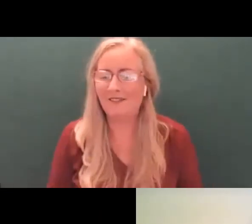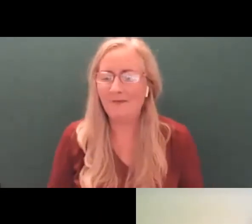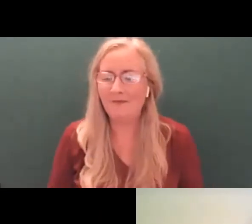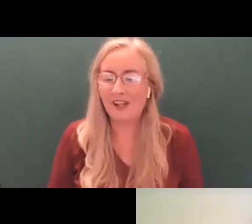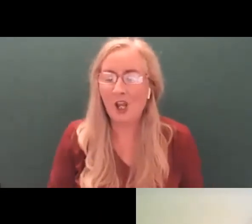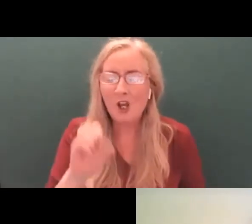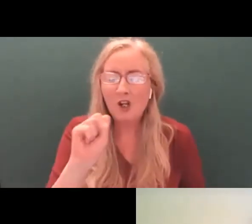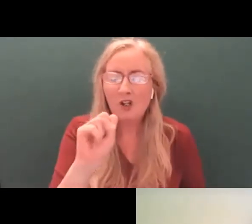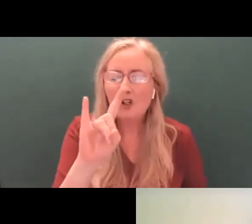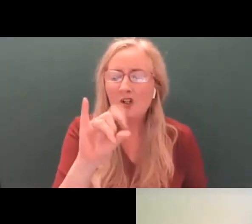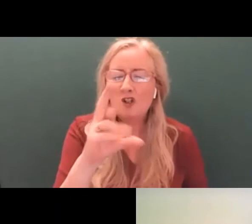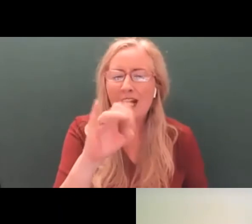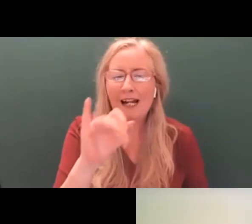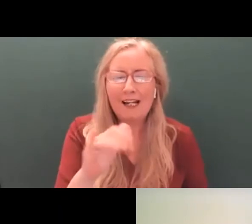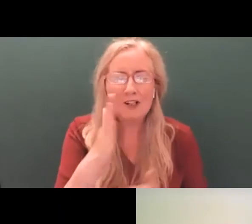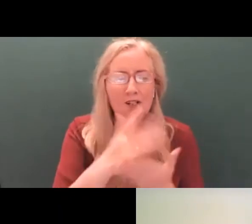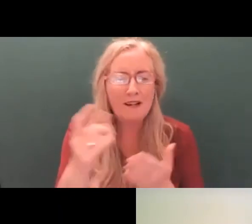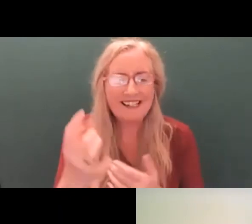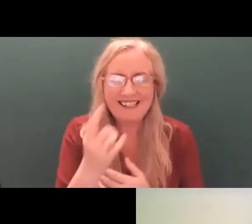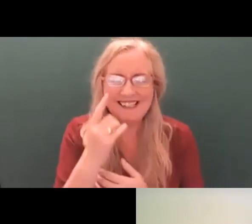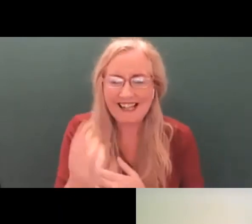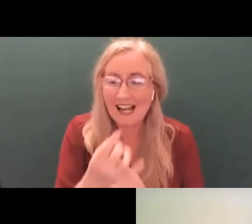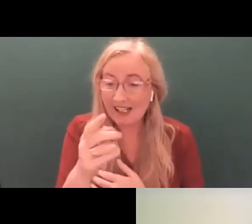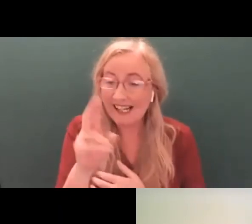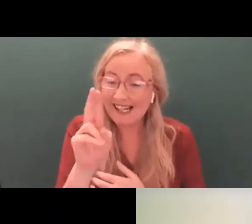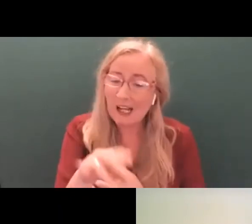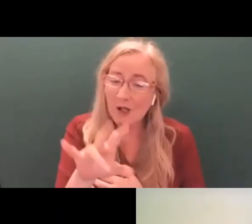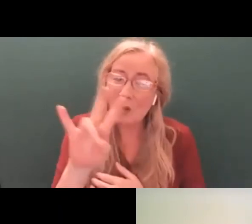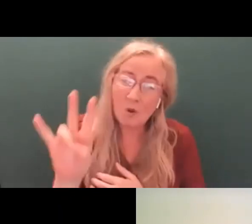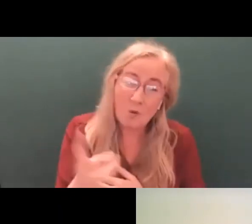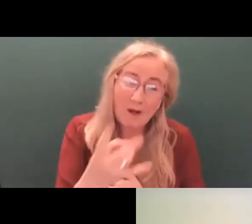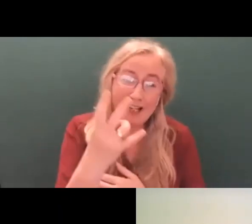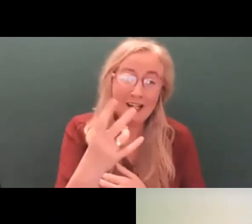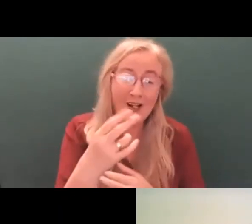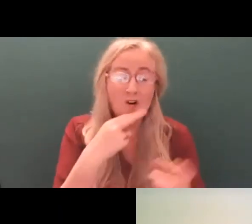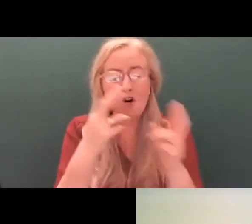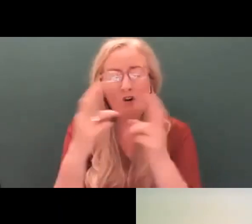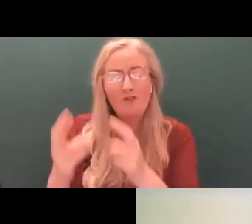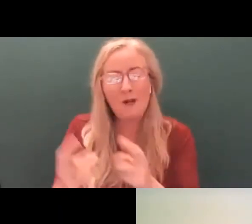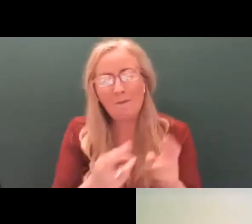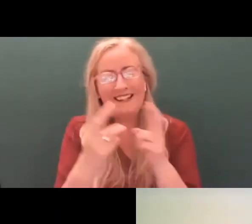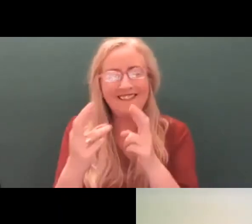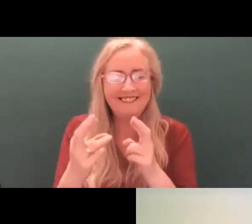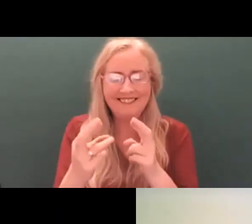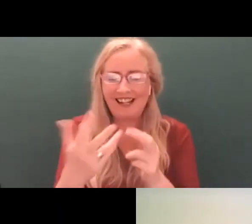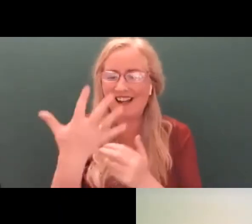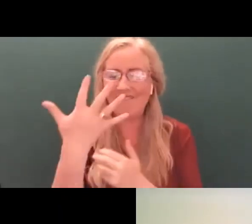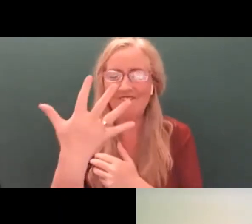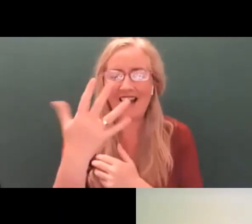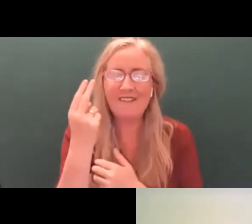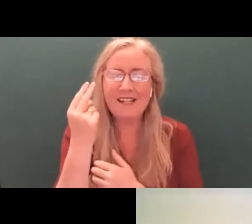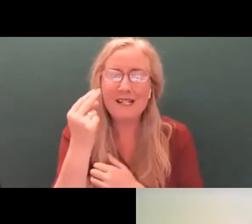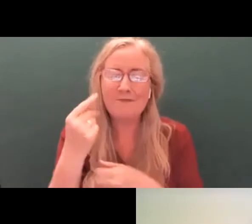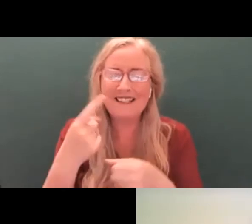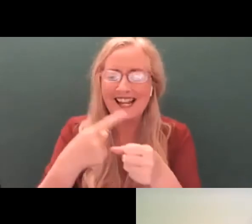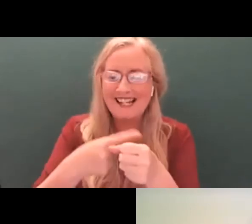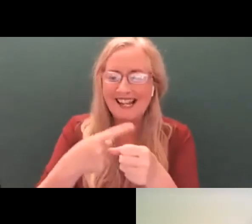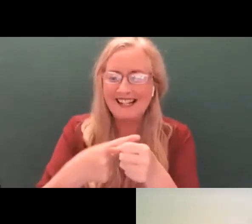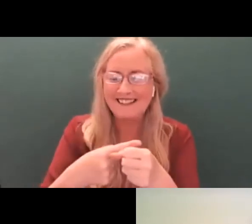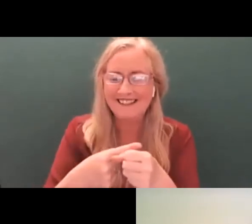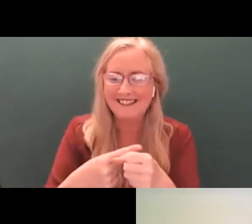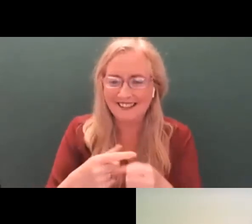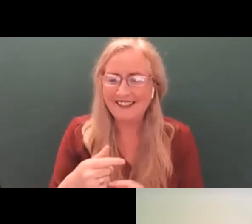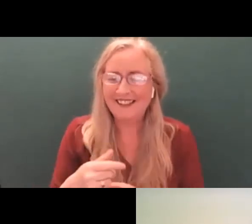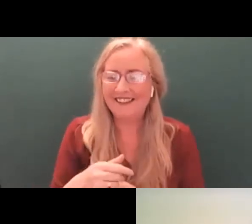someone has asked if you would be kind enough to quickly repeat your 5 top tips, because I think what's attracted people is that they're